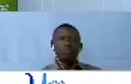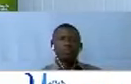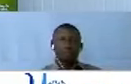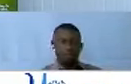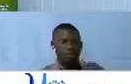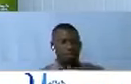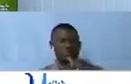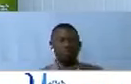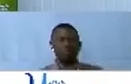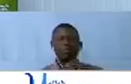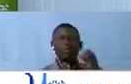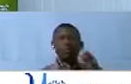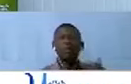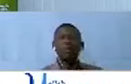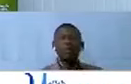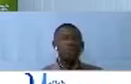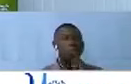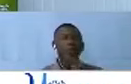interrogators.